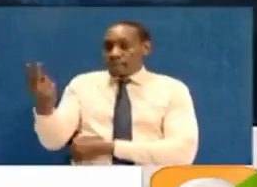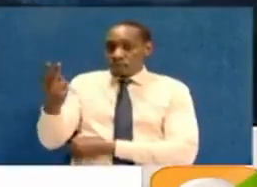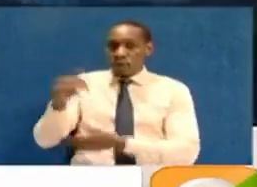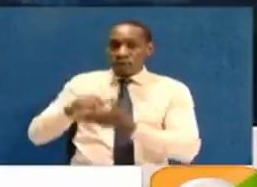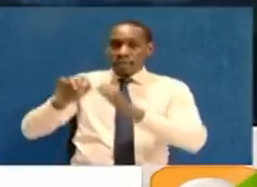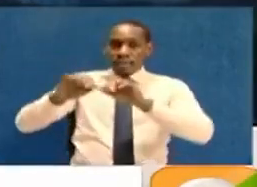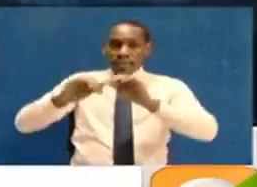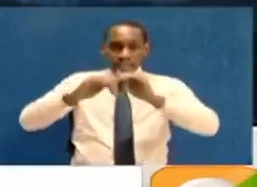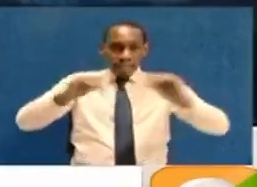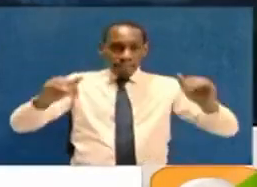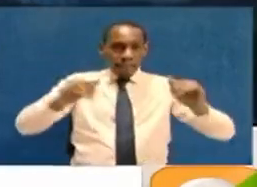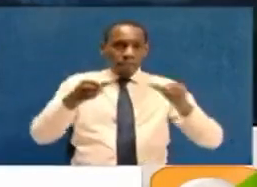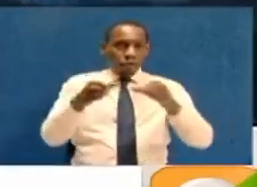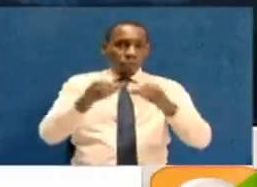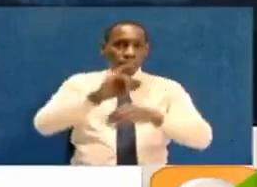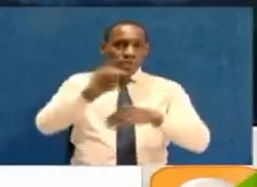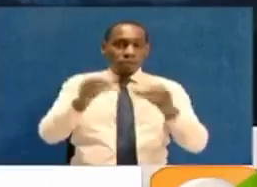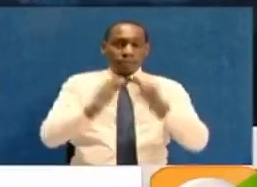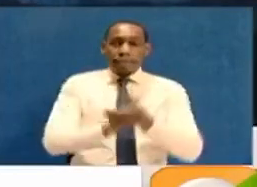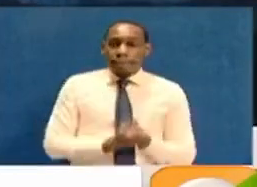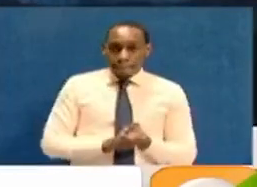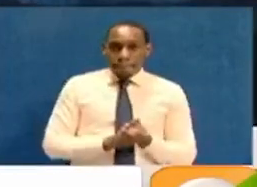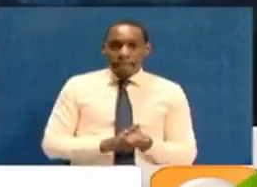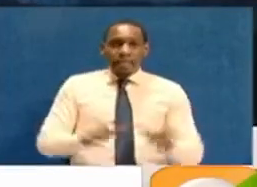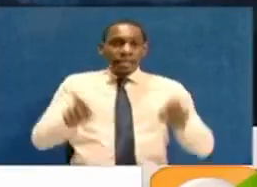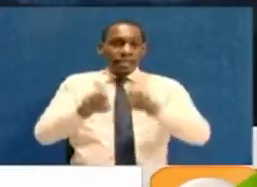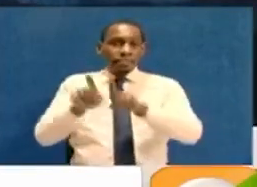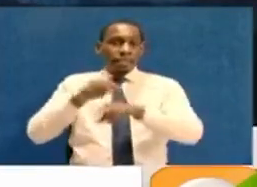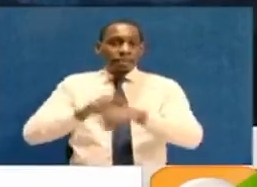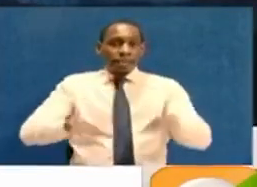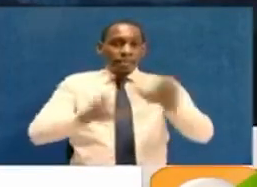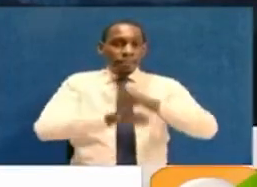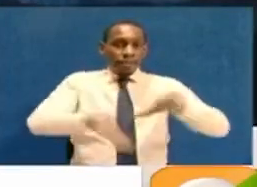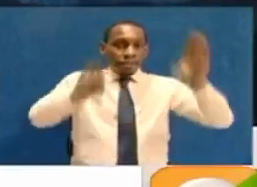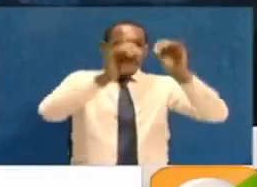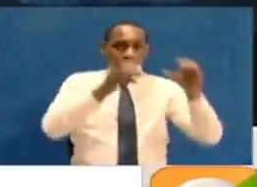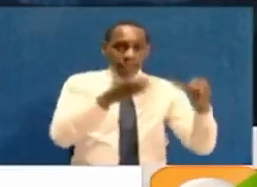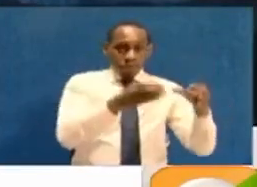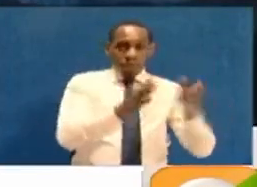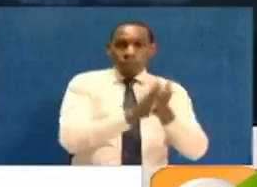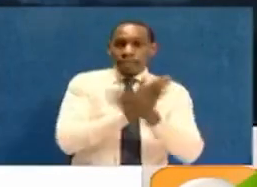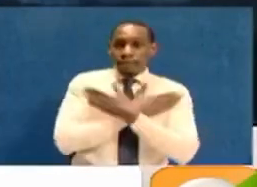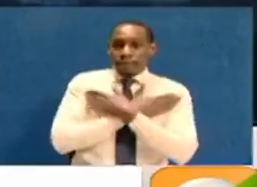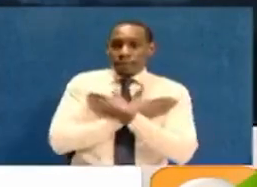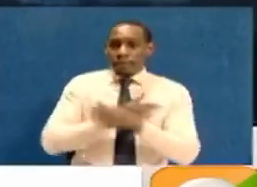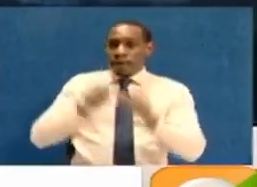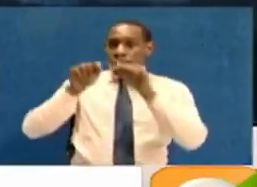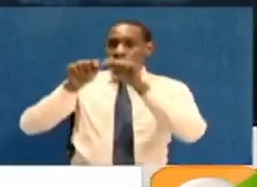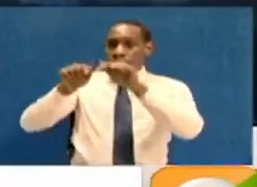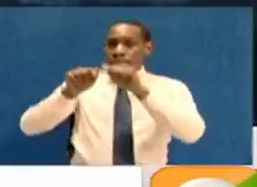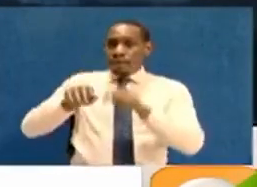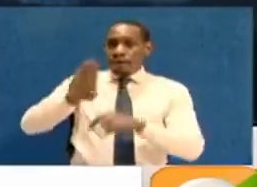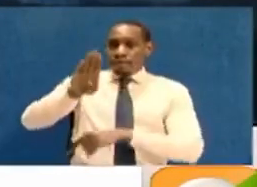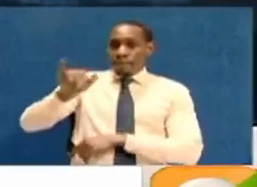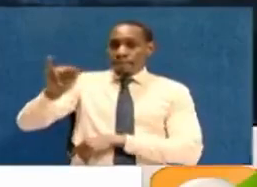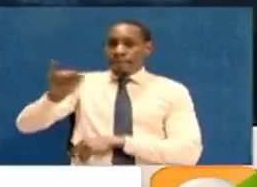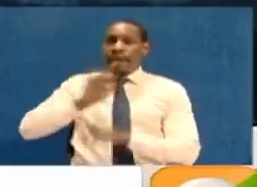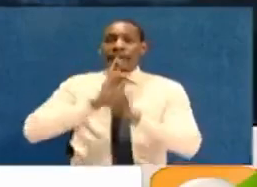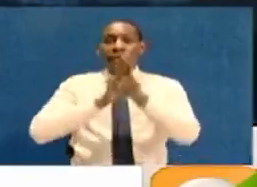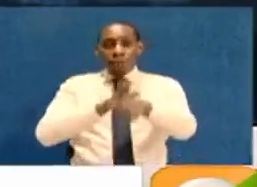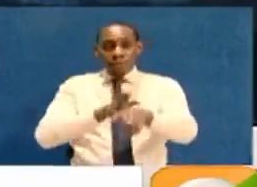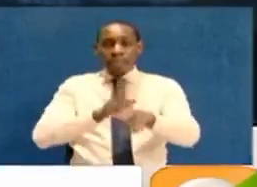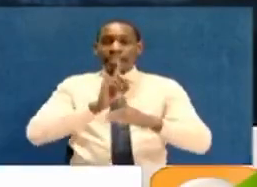to break up the party. At the same time, the Deputy President and his allies took a swipe at the Building Bridges Initiative